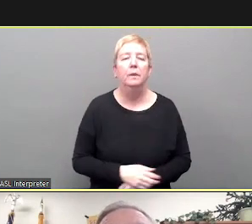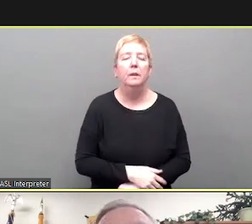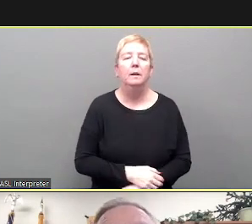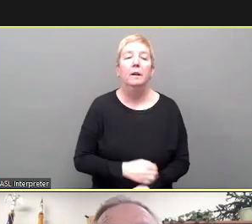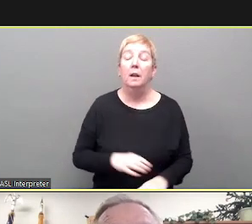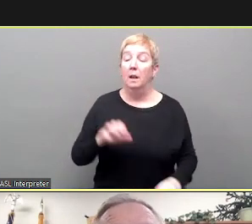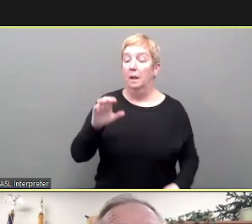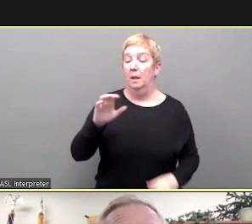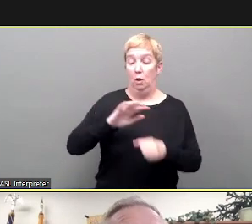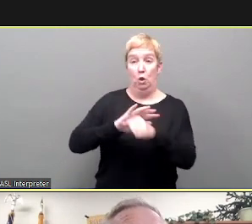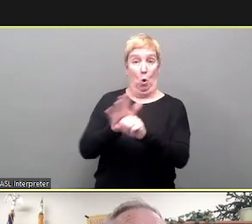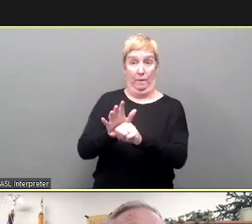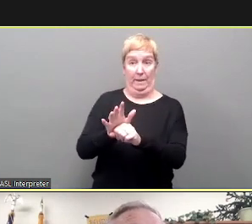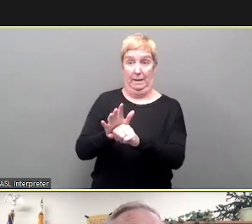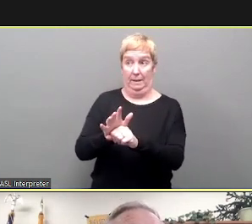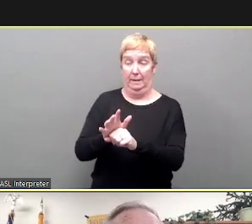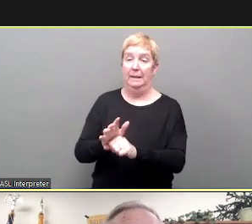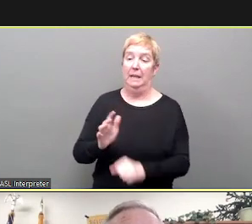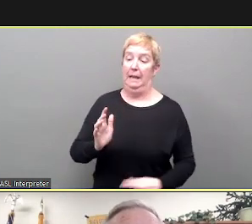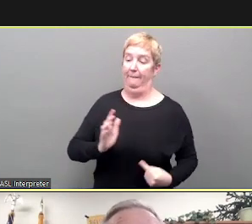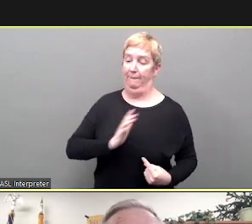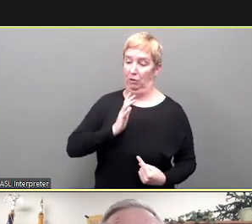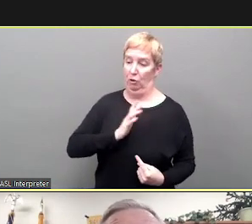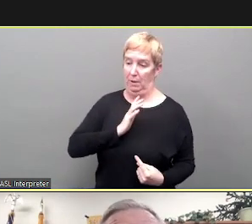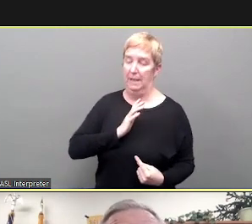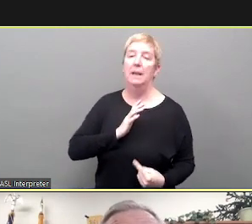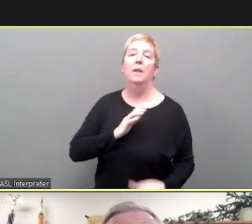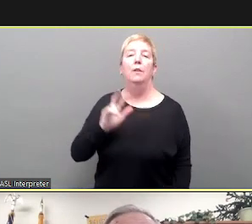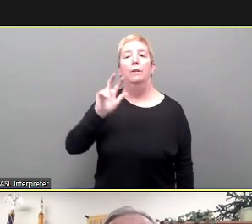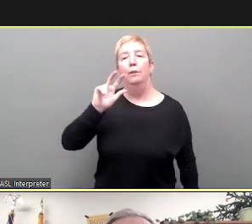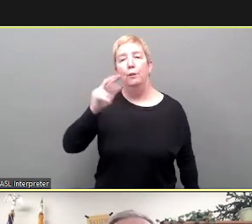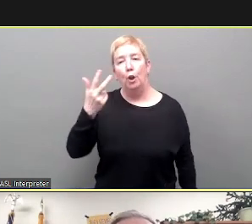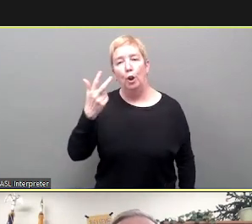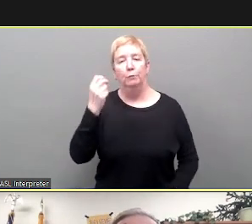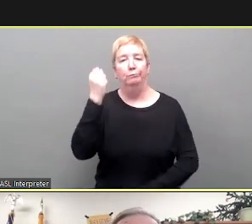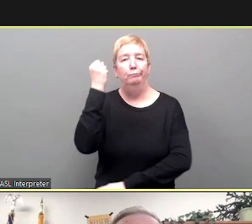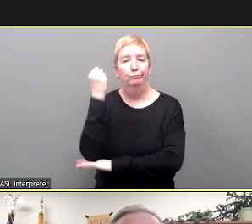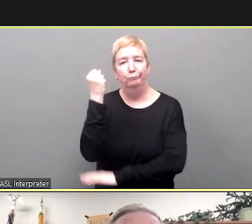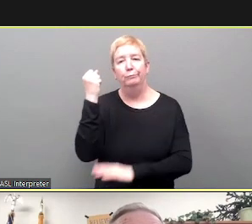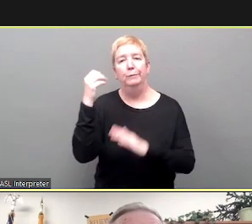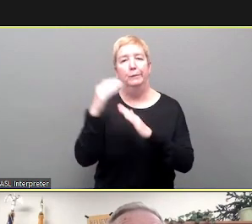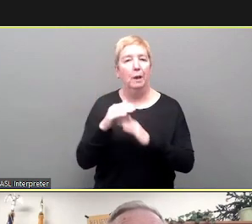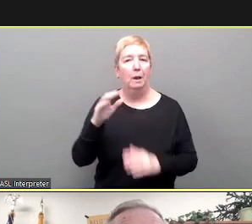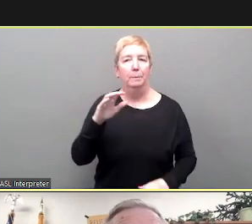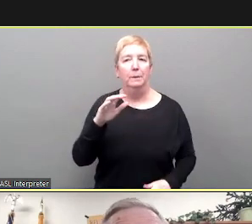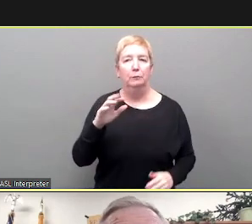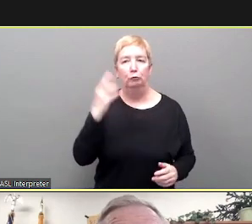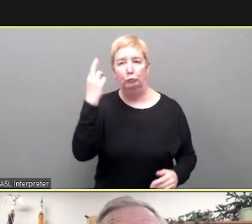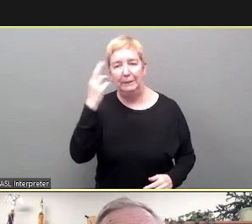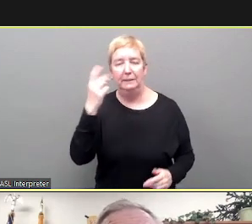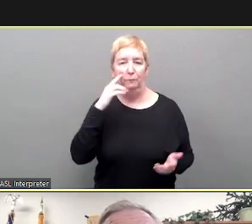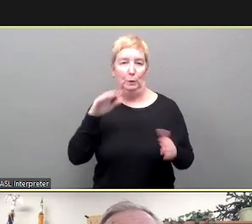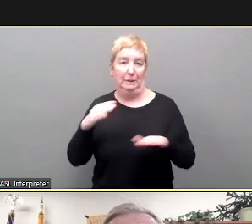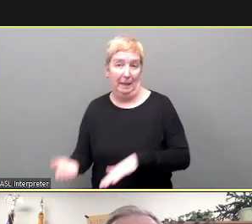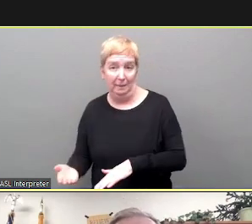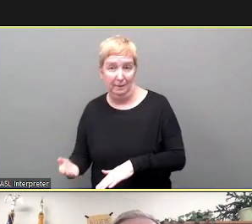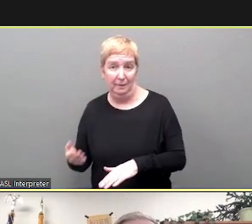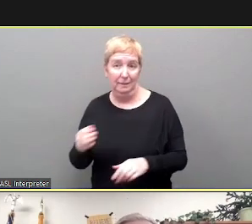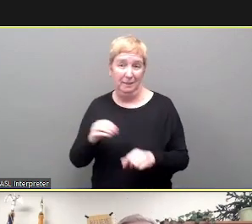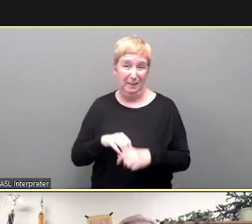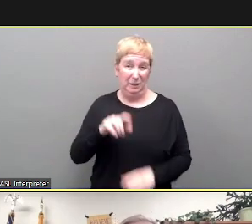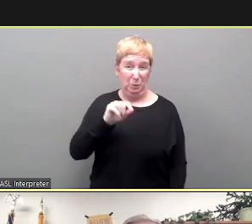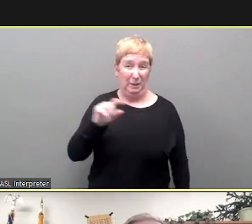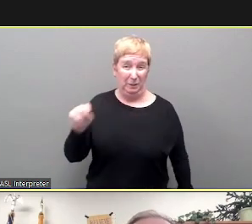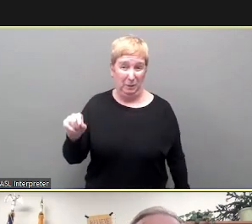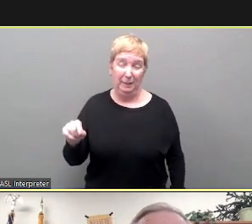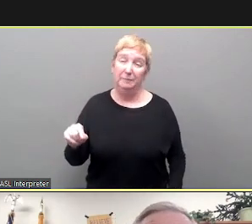now officially is the third leading cause of death, was in 2020. And again, a reminder that these are